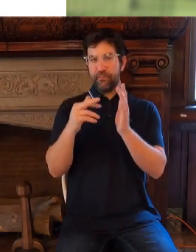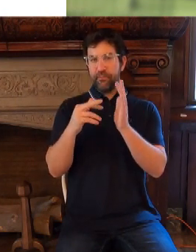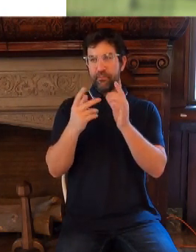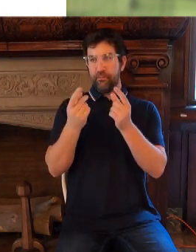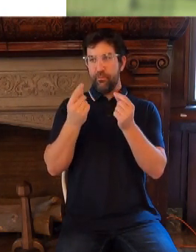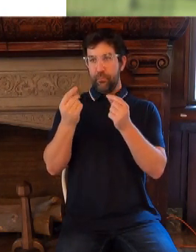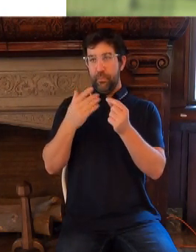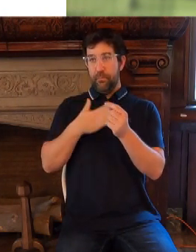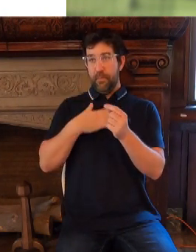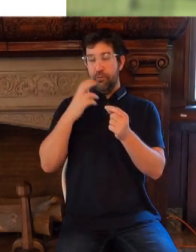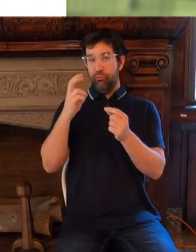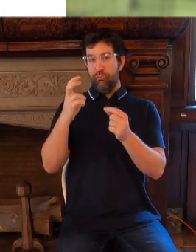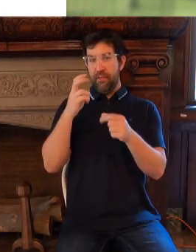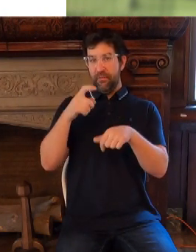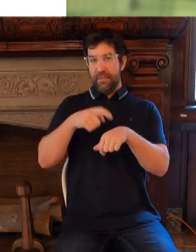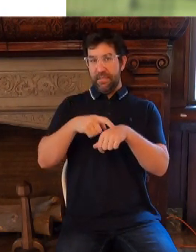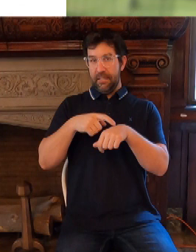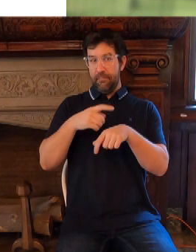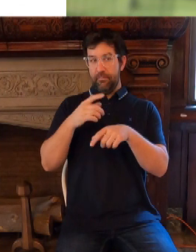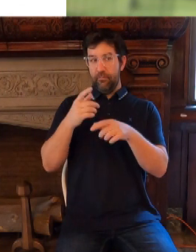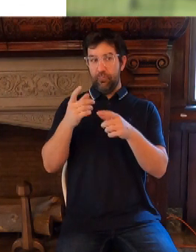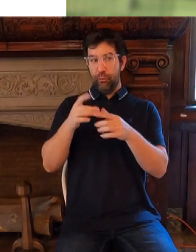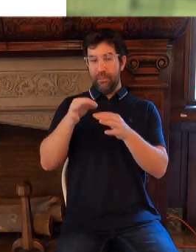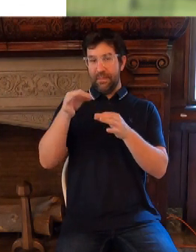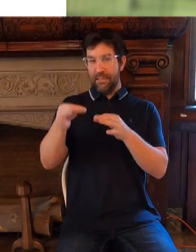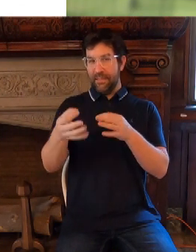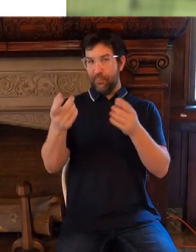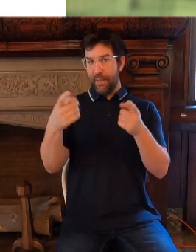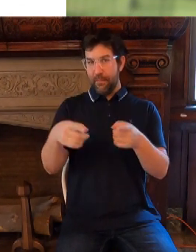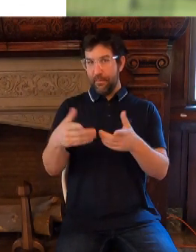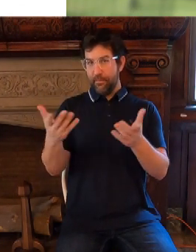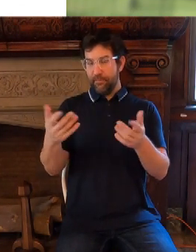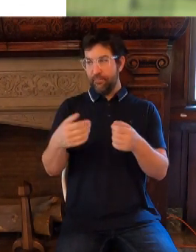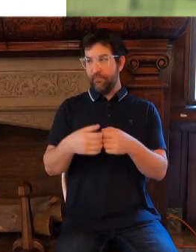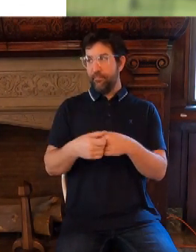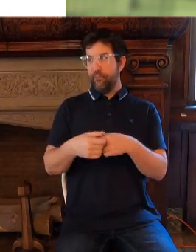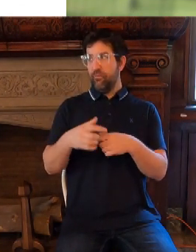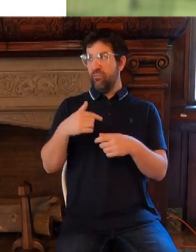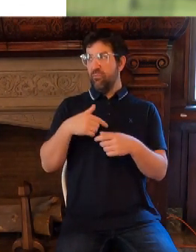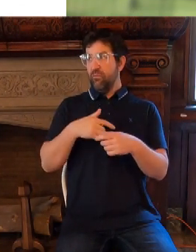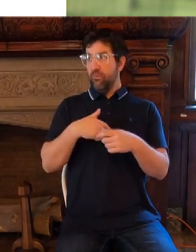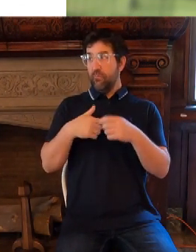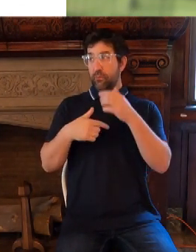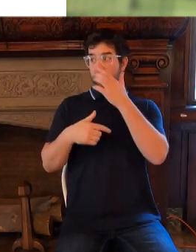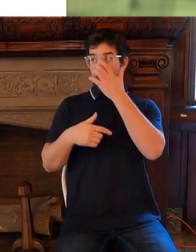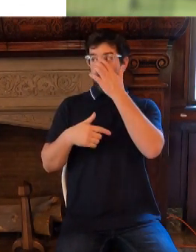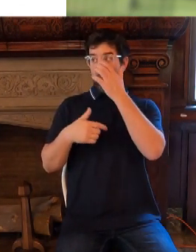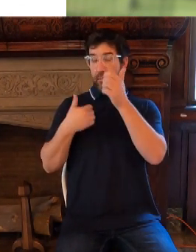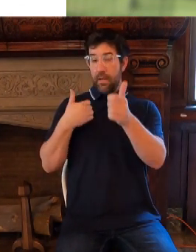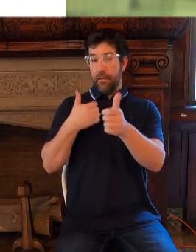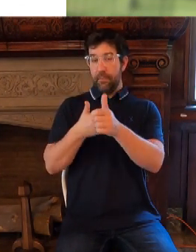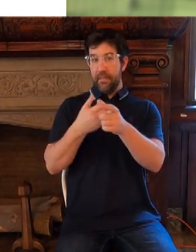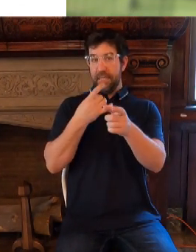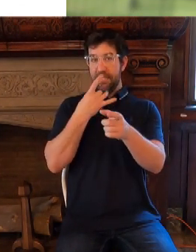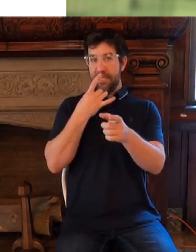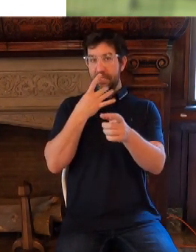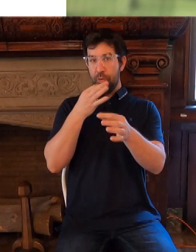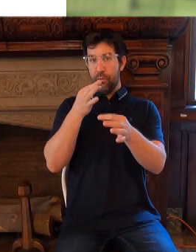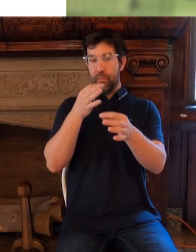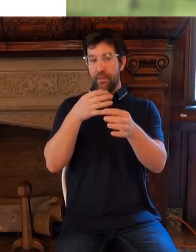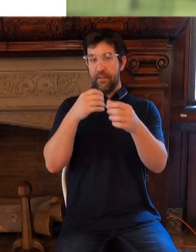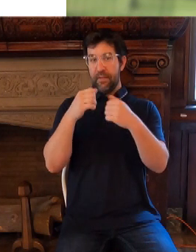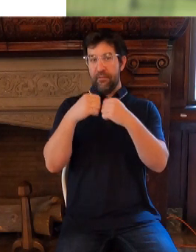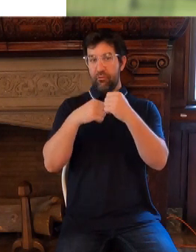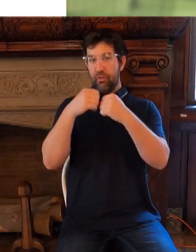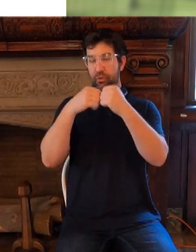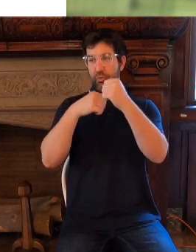do to my travel time? What does that do to delays? So when we go through and update this signal infrastructure, there